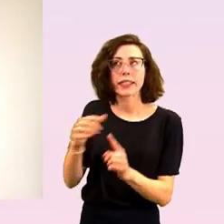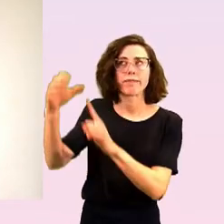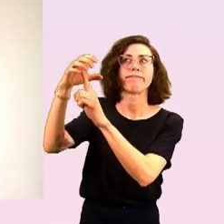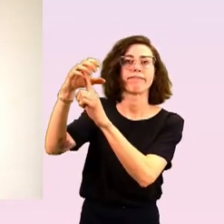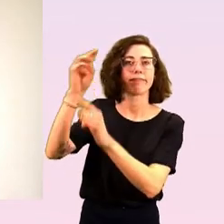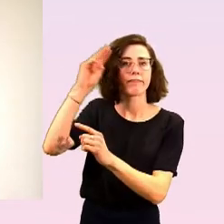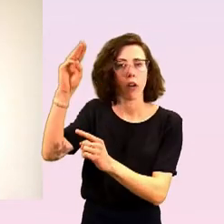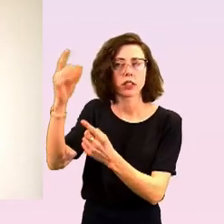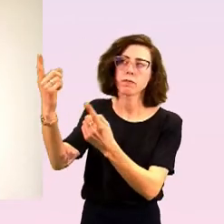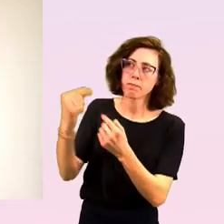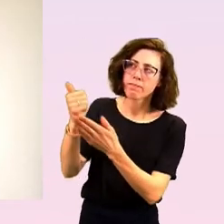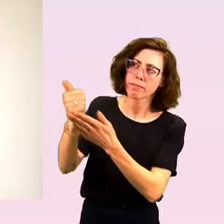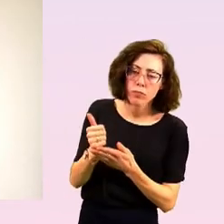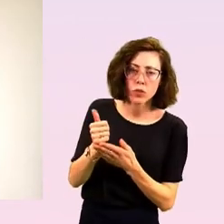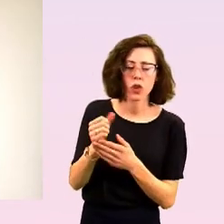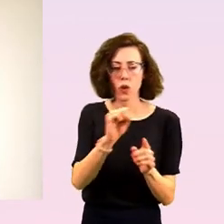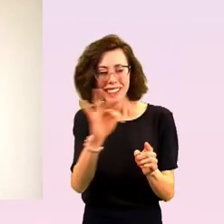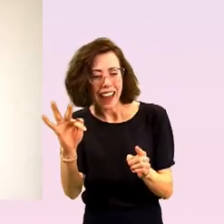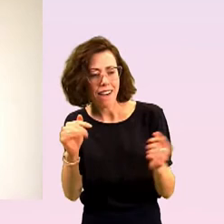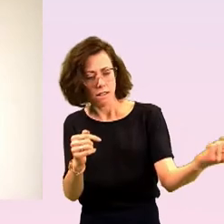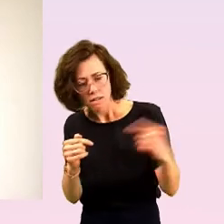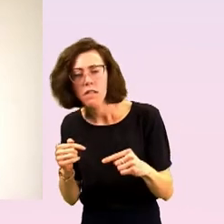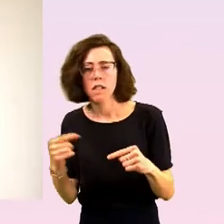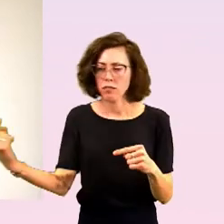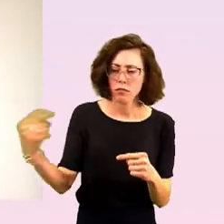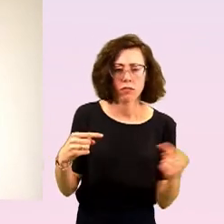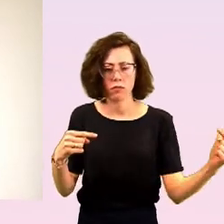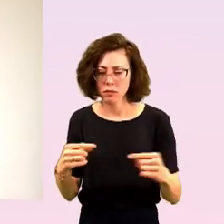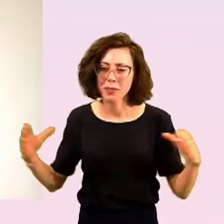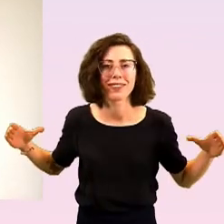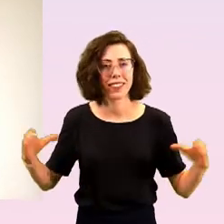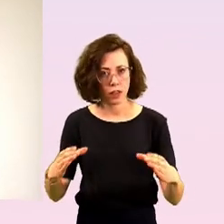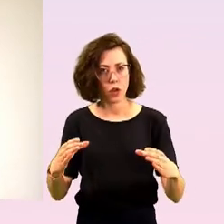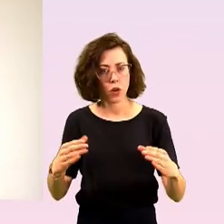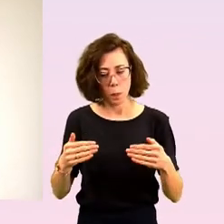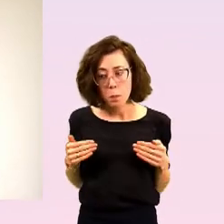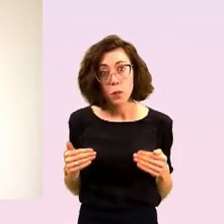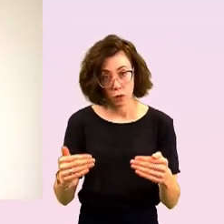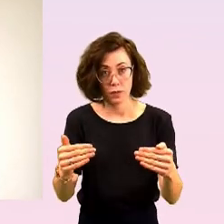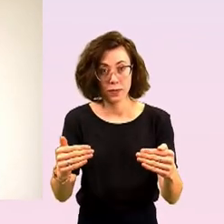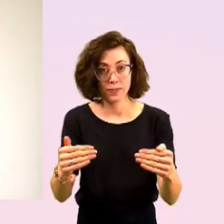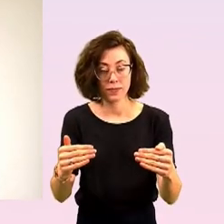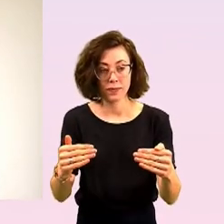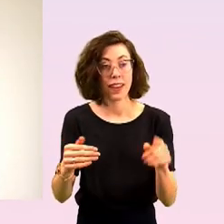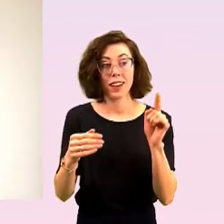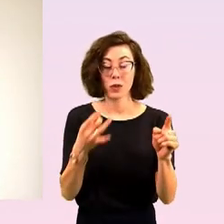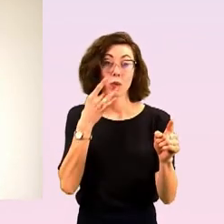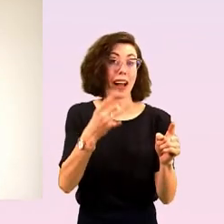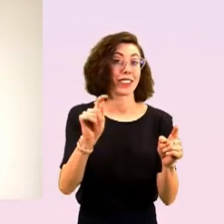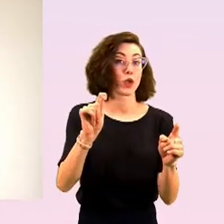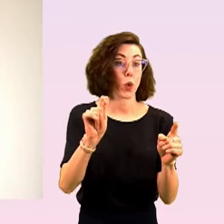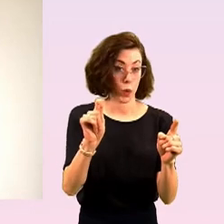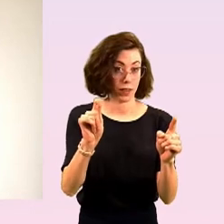of your staff to buy in, calling people together. And to kind of move a little bit forward, I want to throw this to Tonie. Tonie, I know